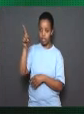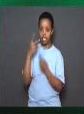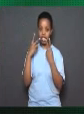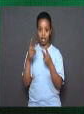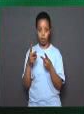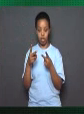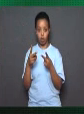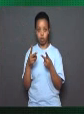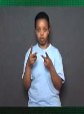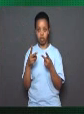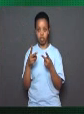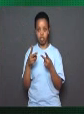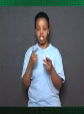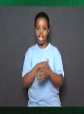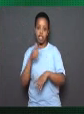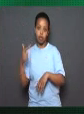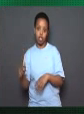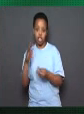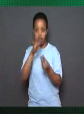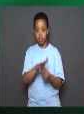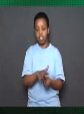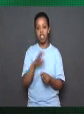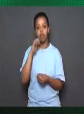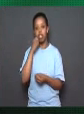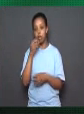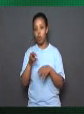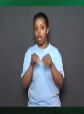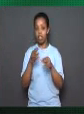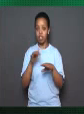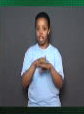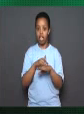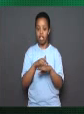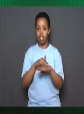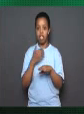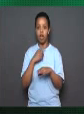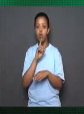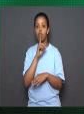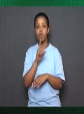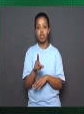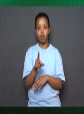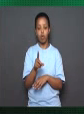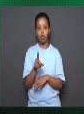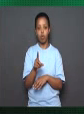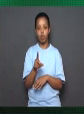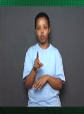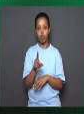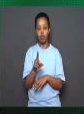the effect of temperature on enzyme activity is not